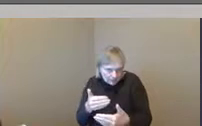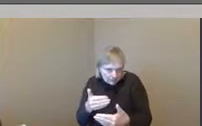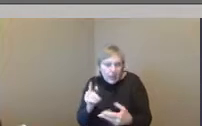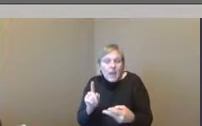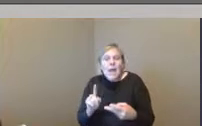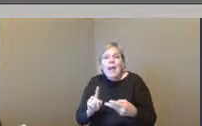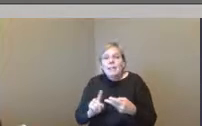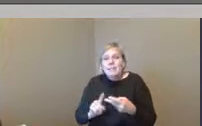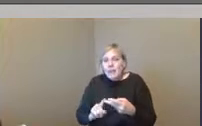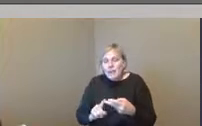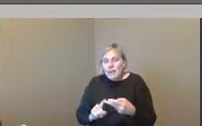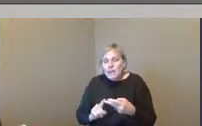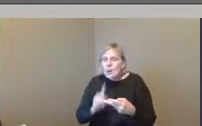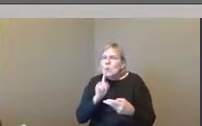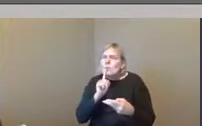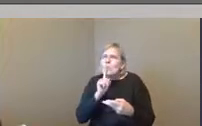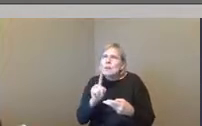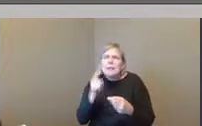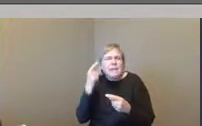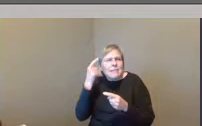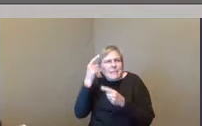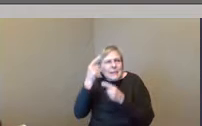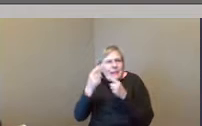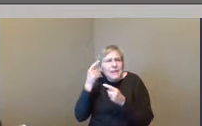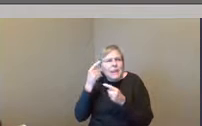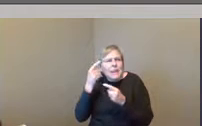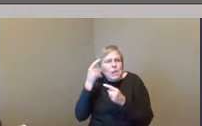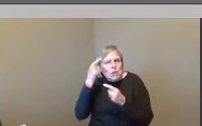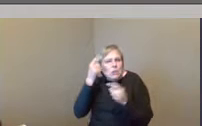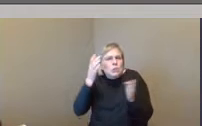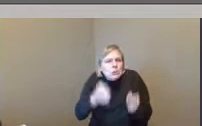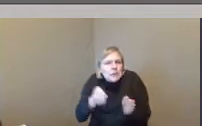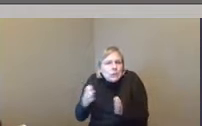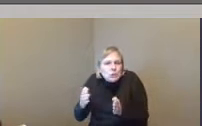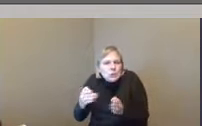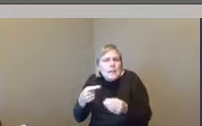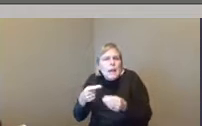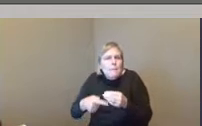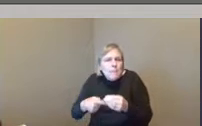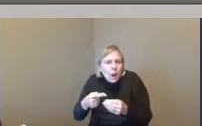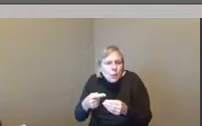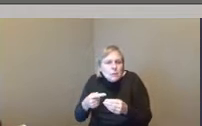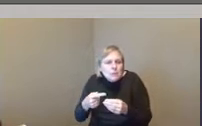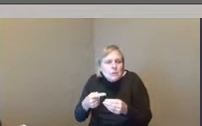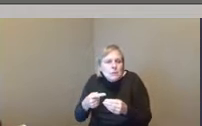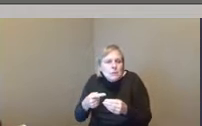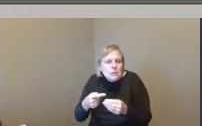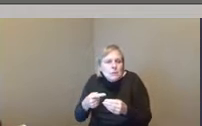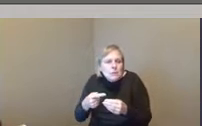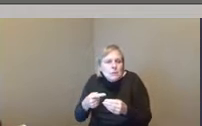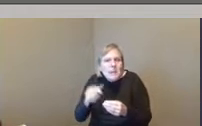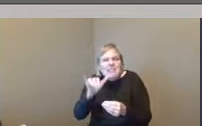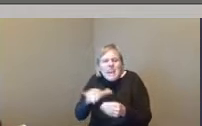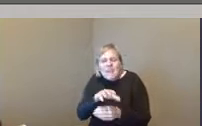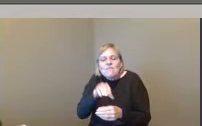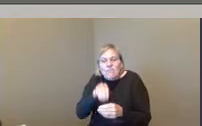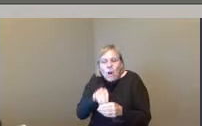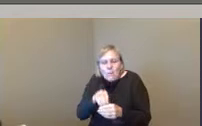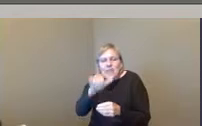then really thinking strategically about that involvement